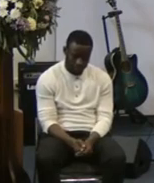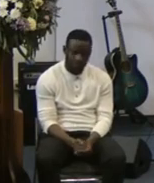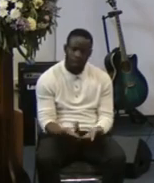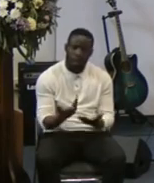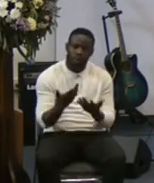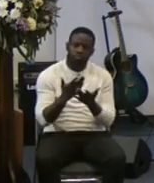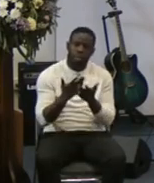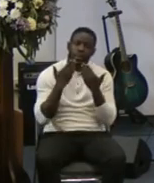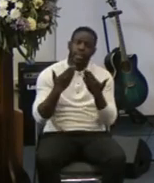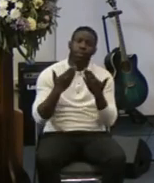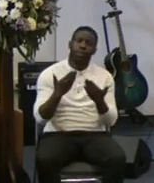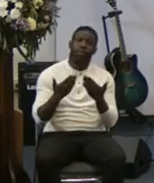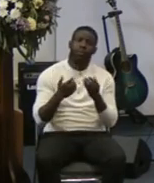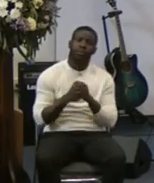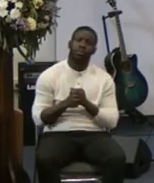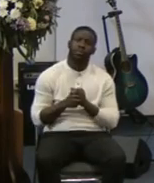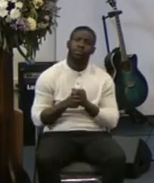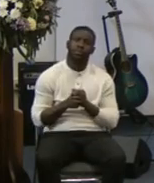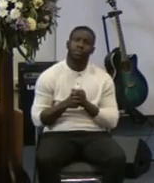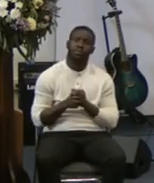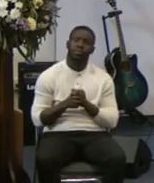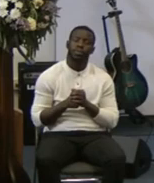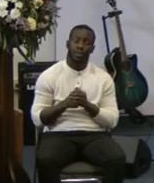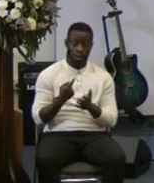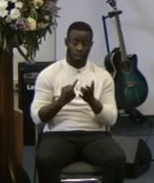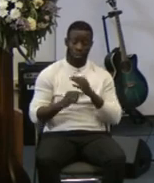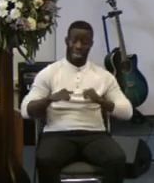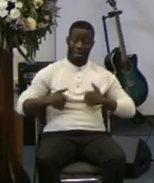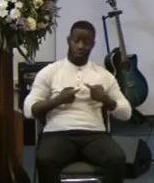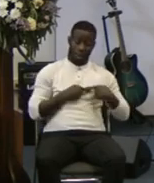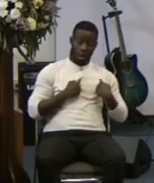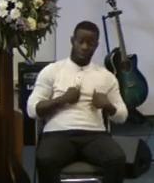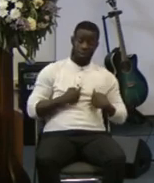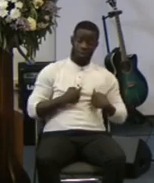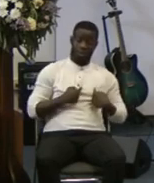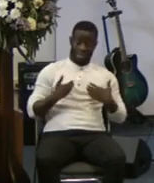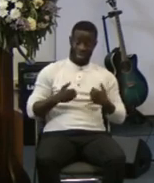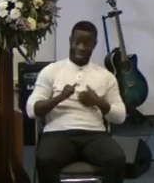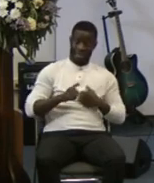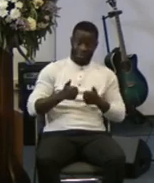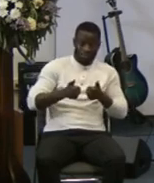We thank you that it's not just our hearts that you want to heal,